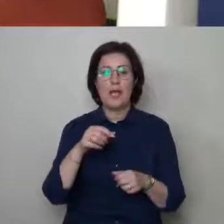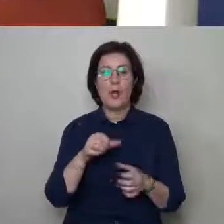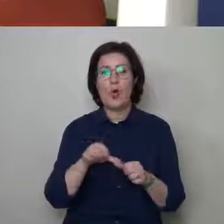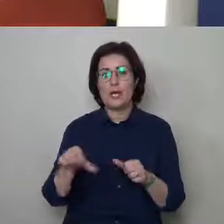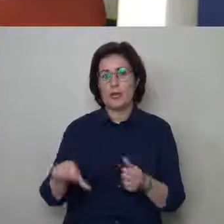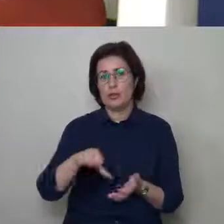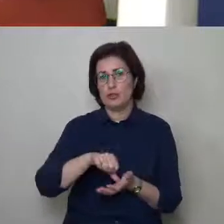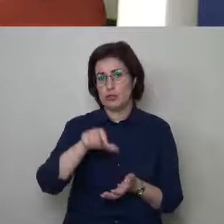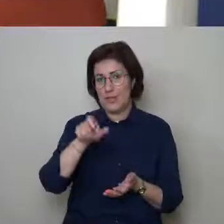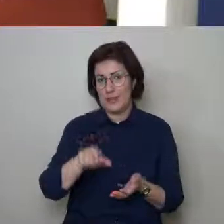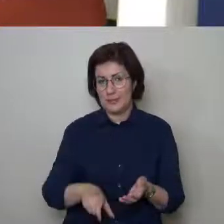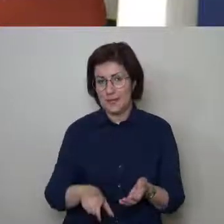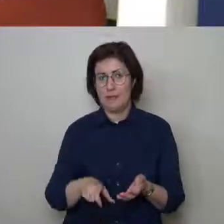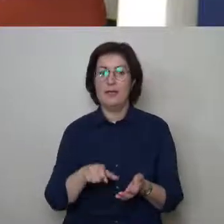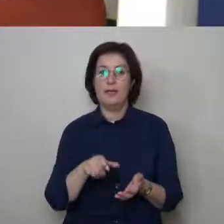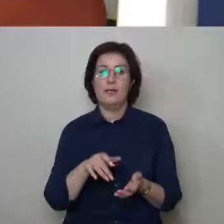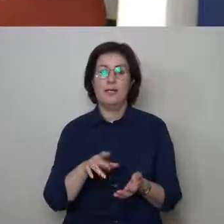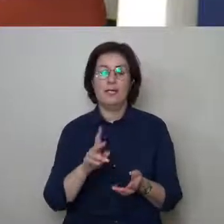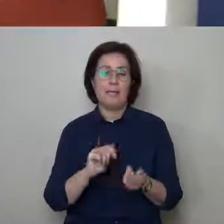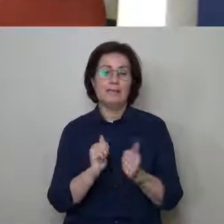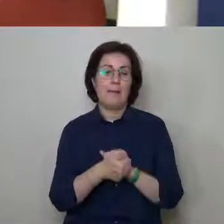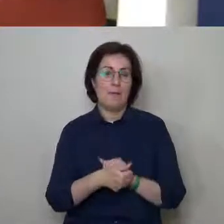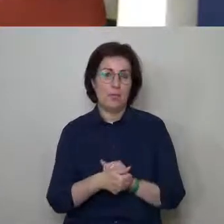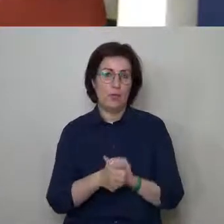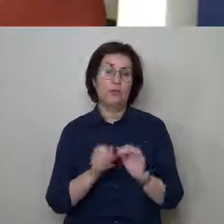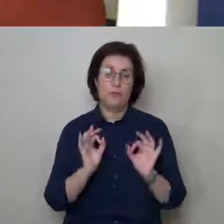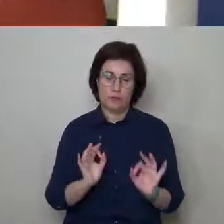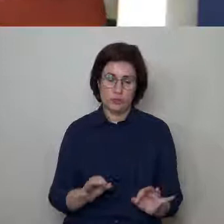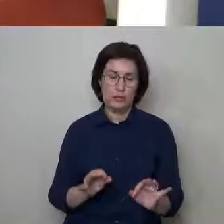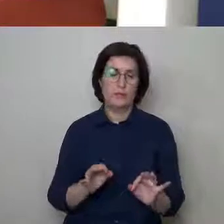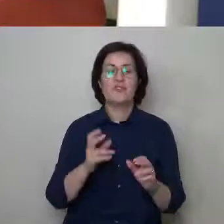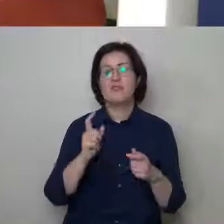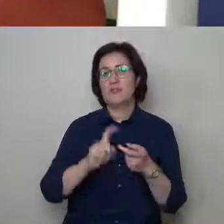the mandate of a certain member of a TEC